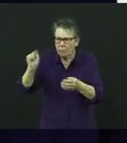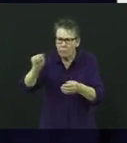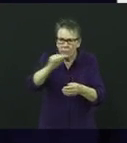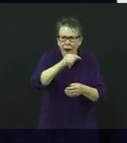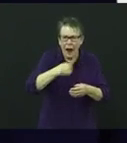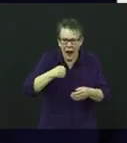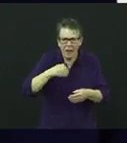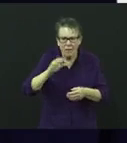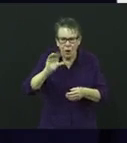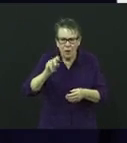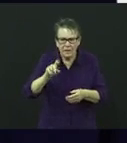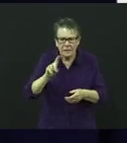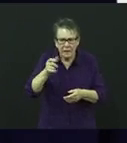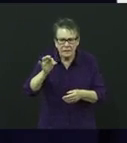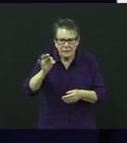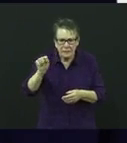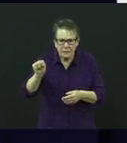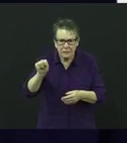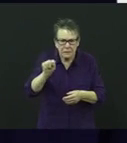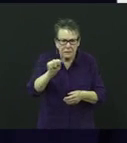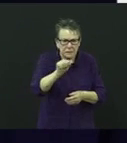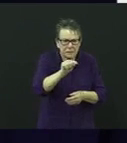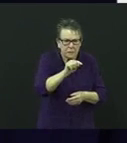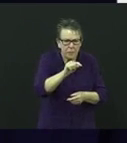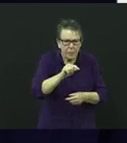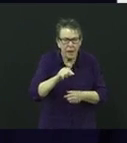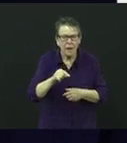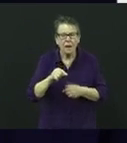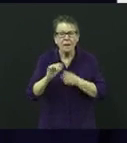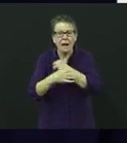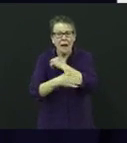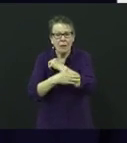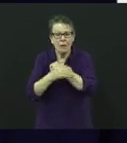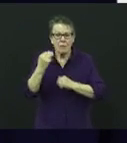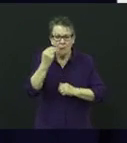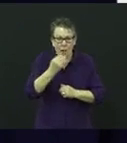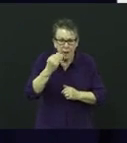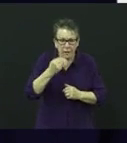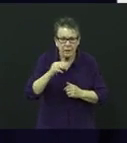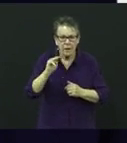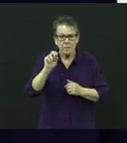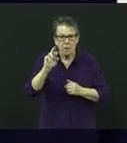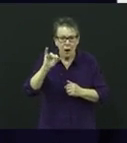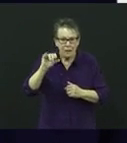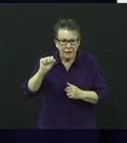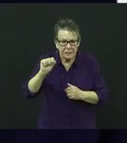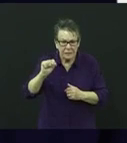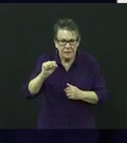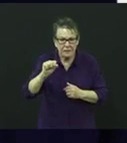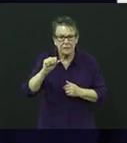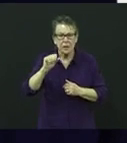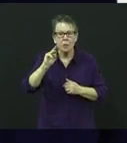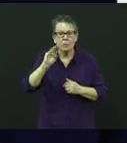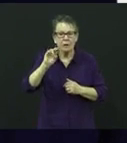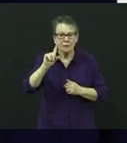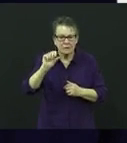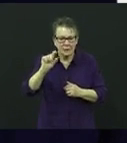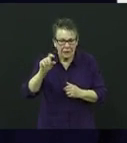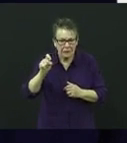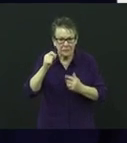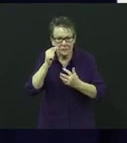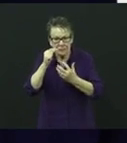rise, our hospitals will be caring for patients with COVID-19. The department is modeling for